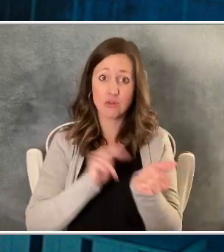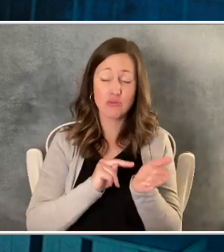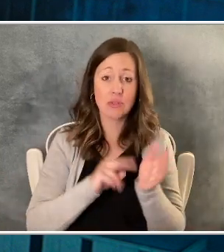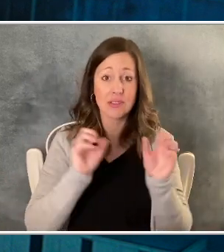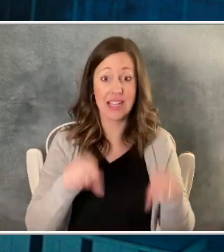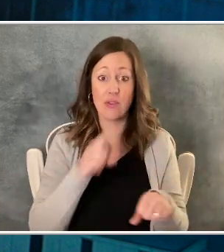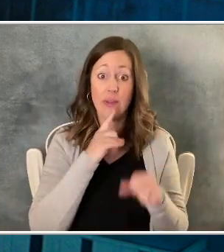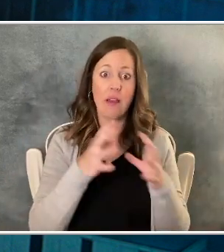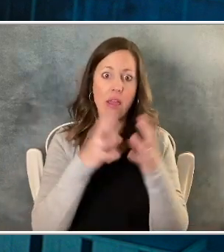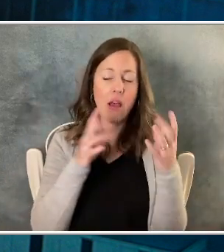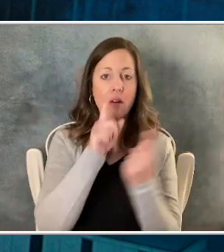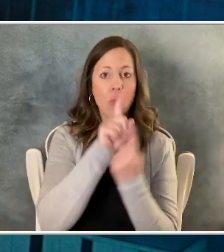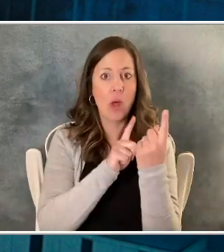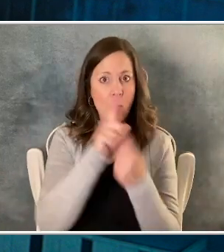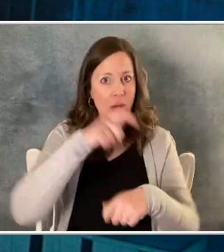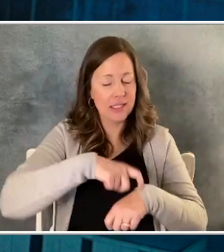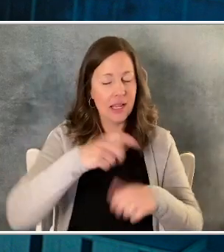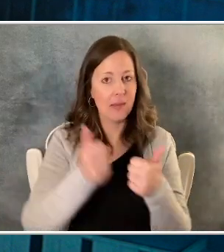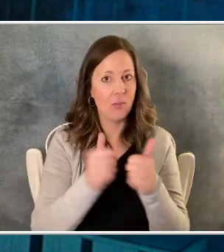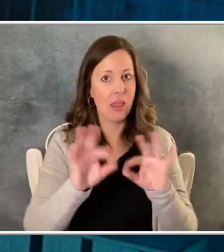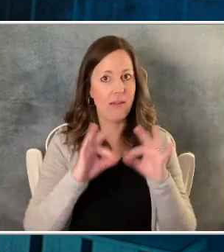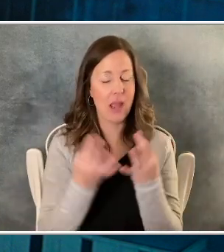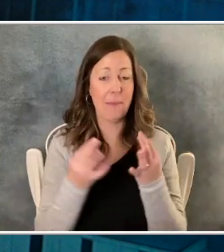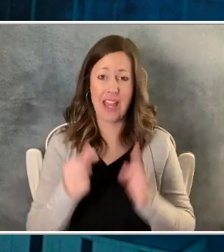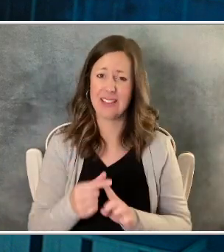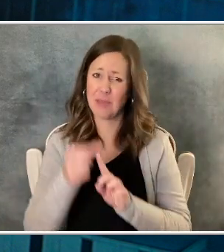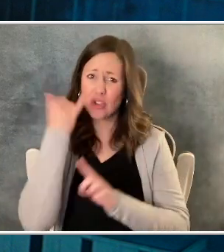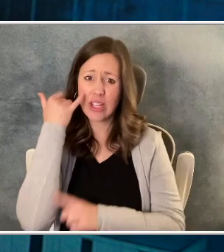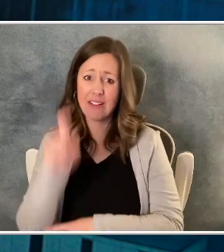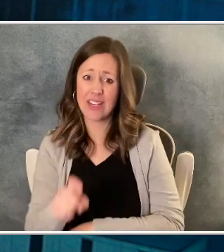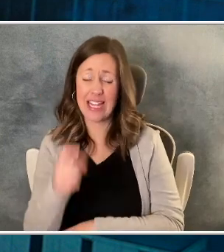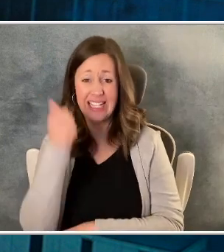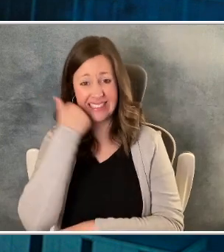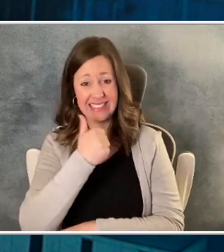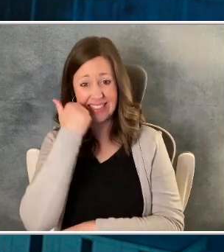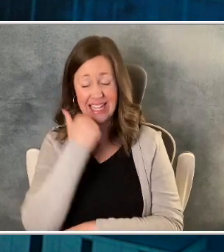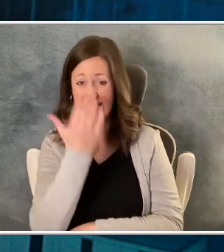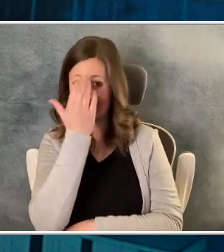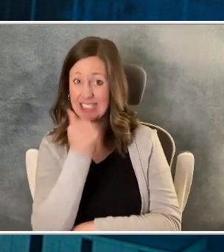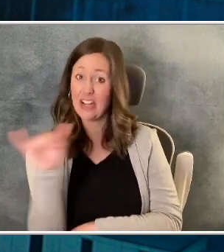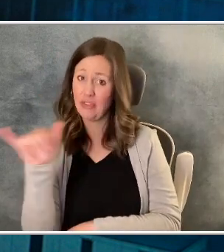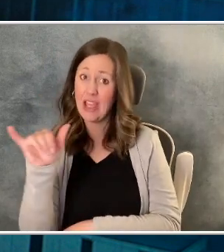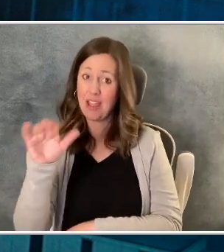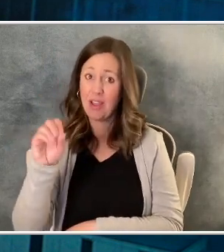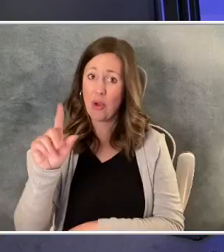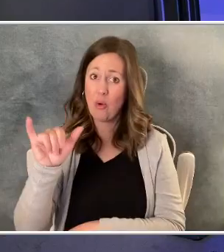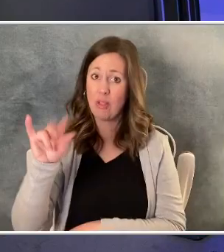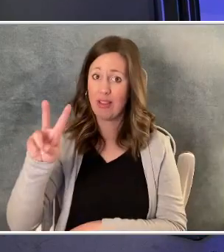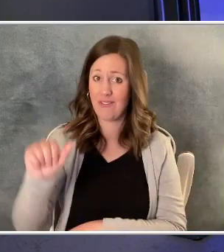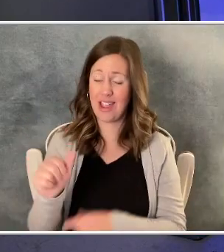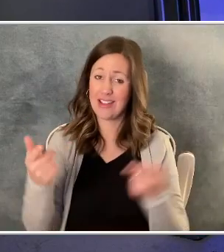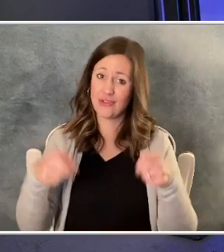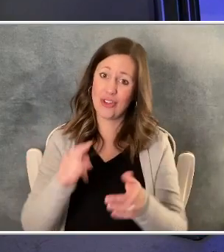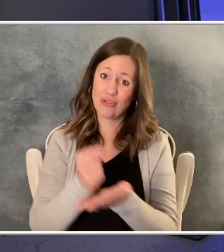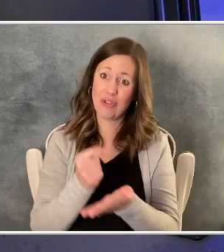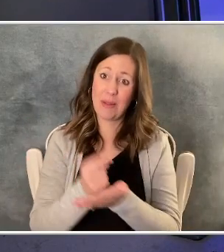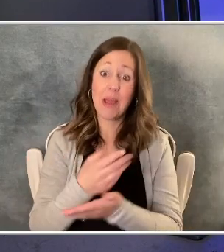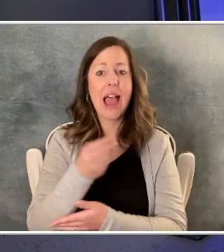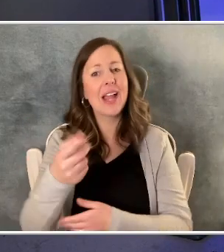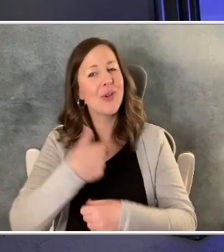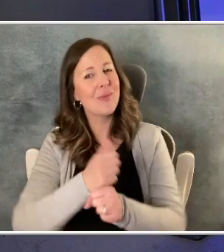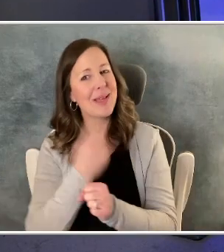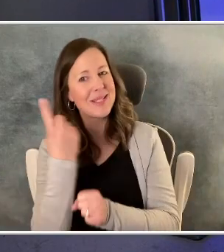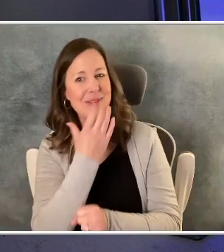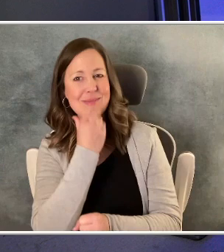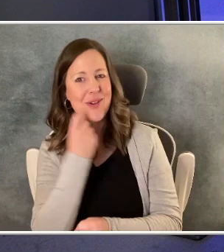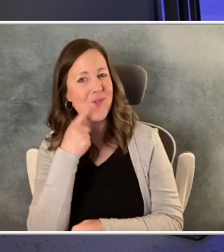time with our families, especially those that need daily sedation, like our young patients like Olivia during their treatment. And you made something special for her too. Oh